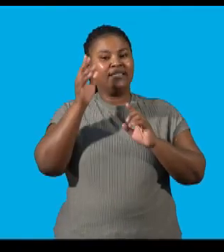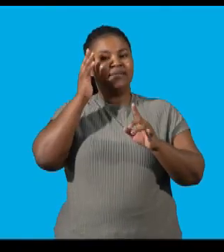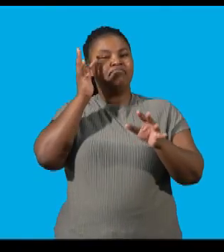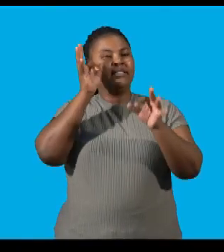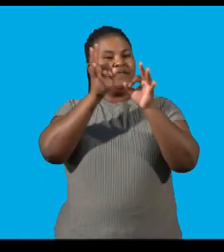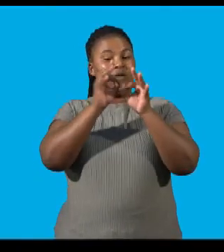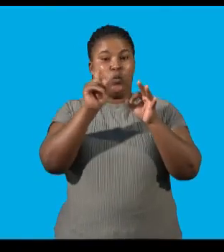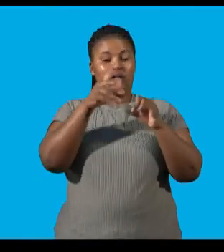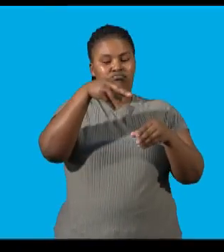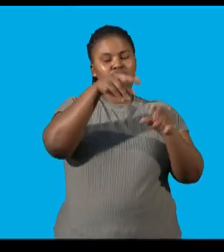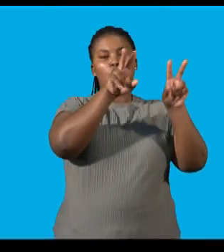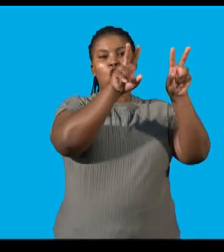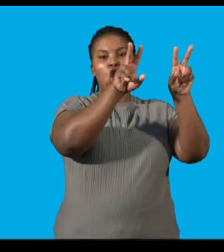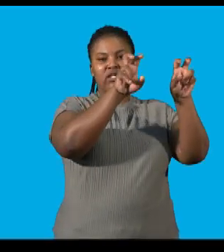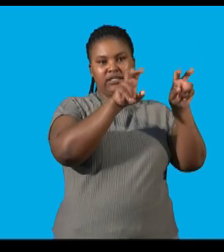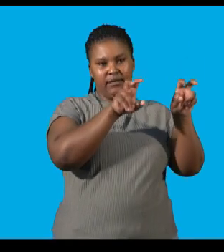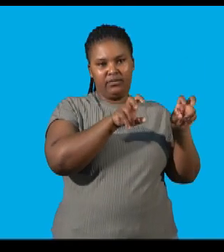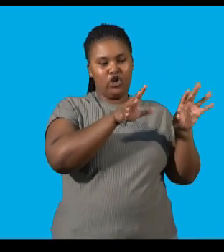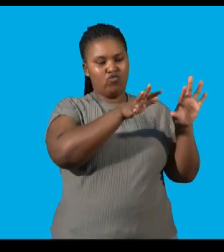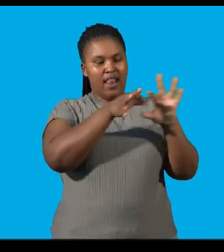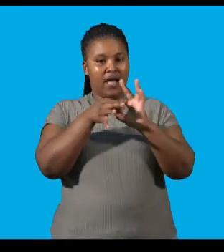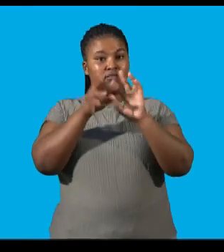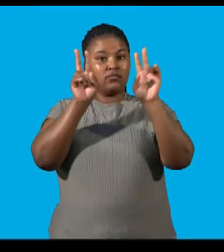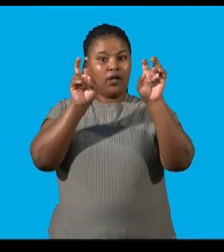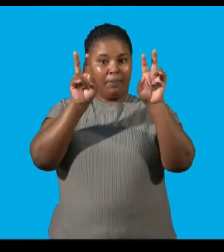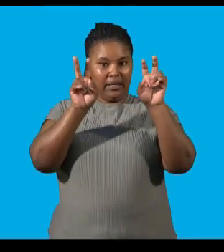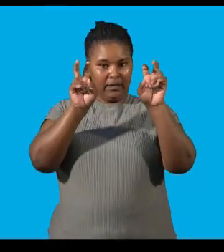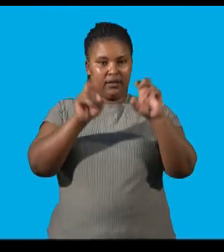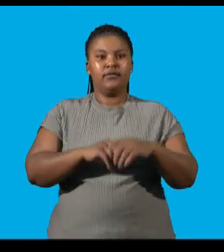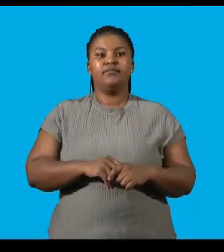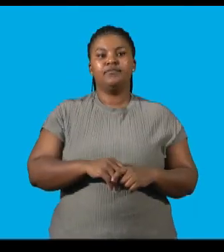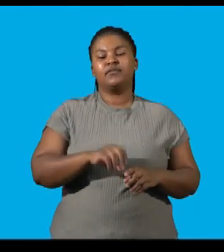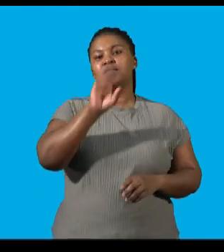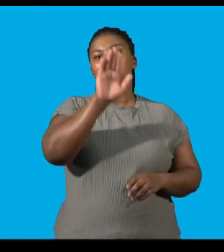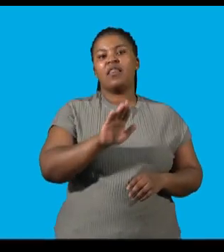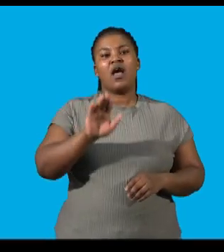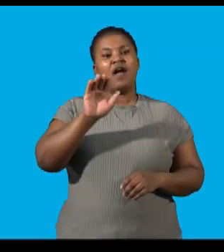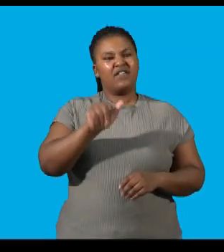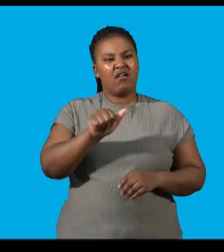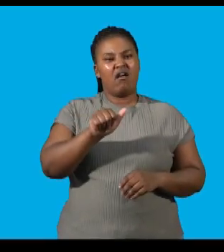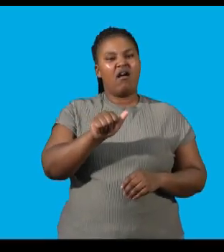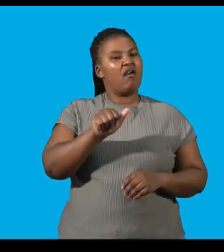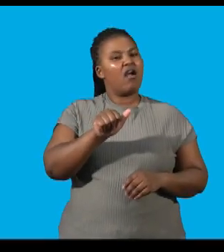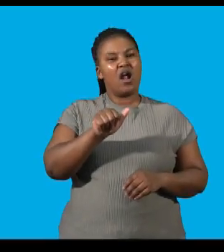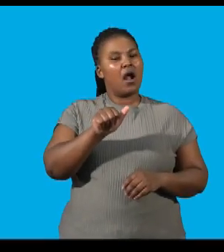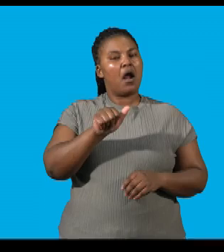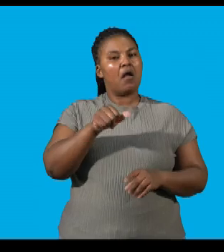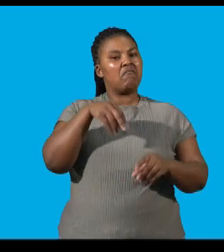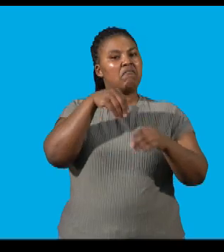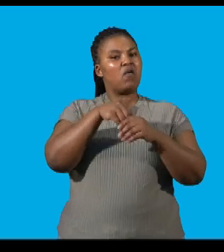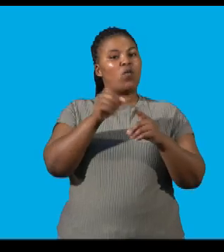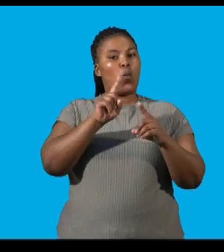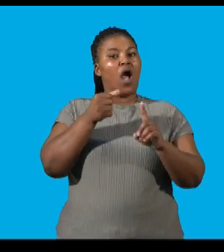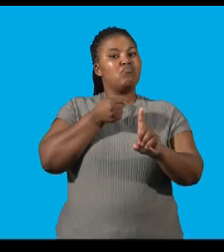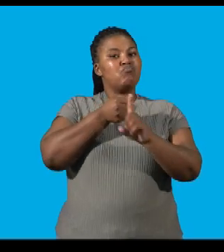at specifically the concepts related to this topic, South Africa's endeavors in